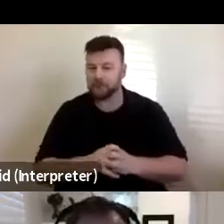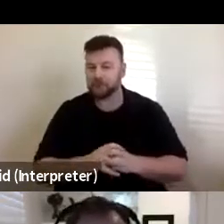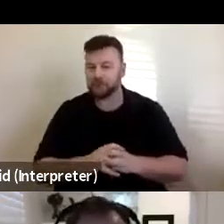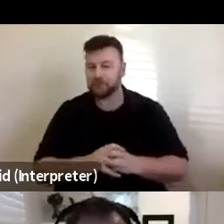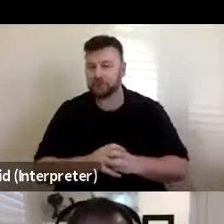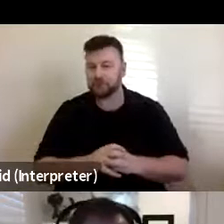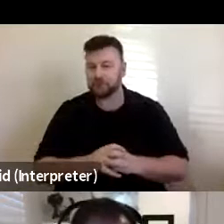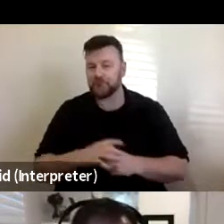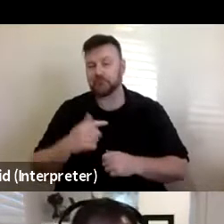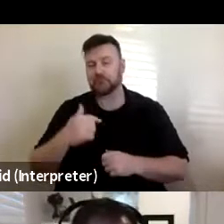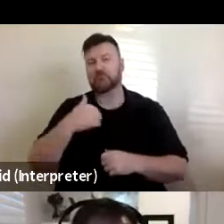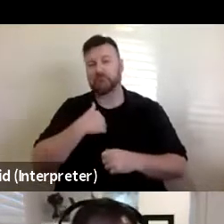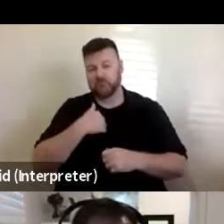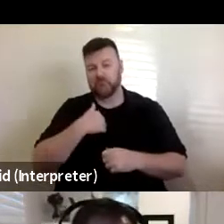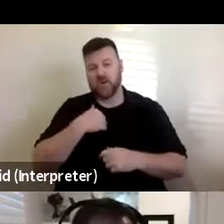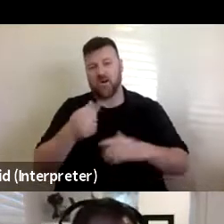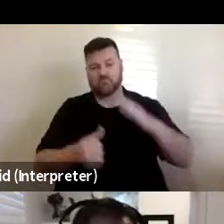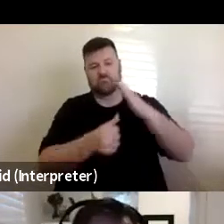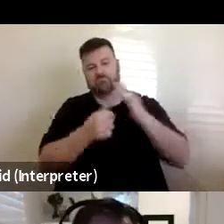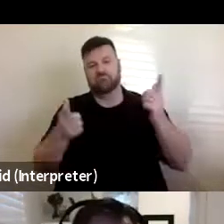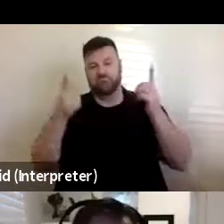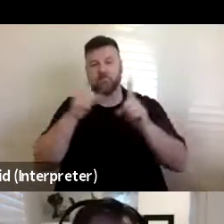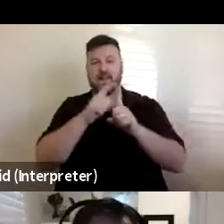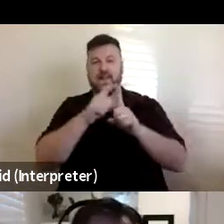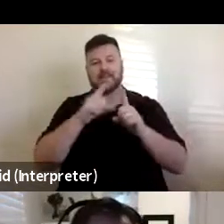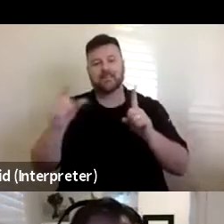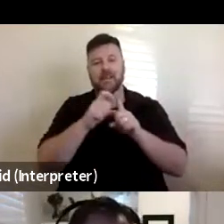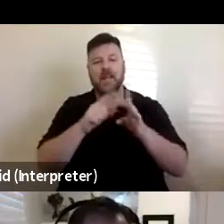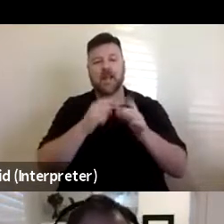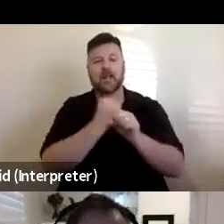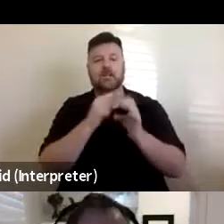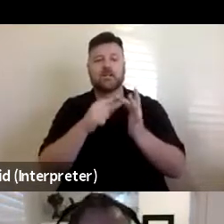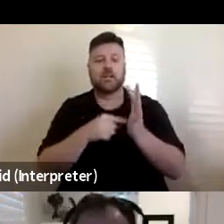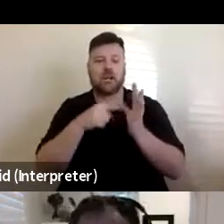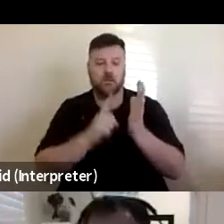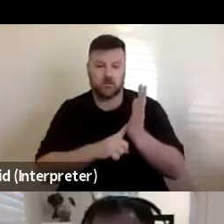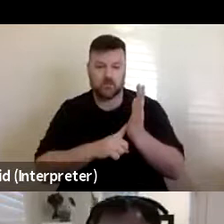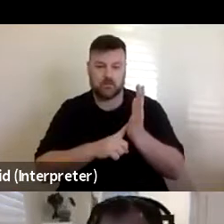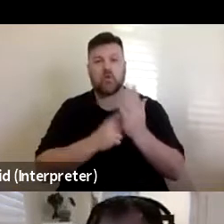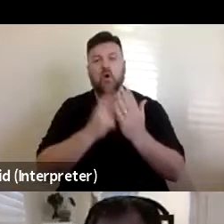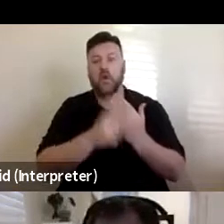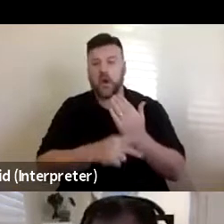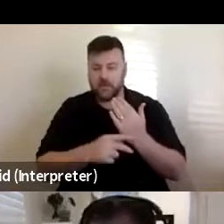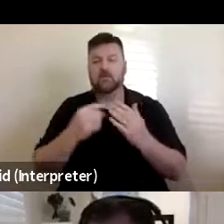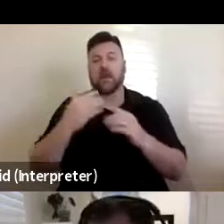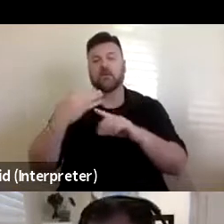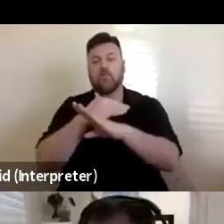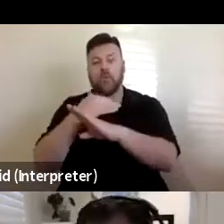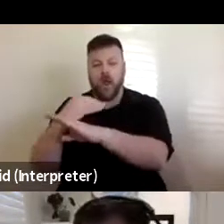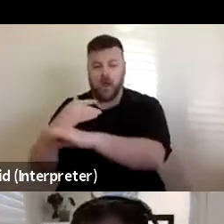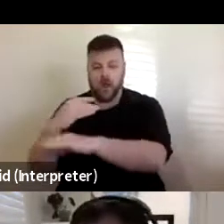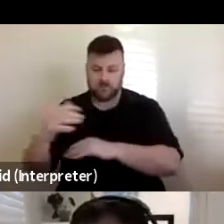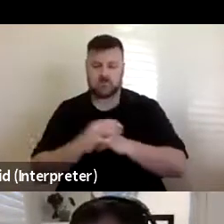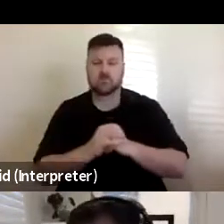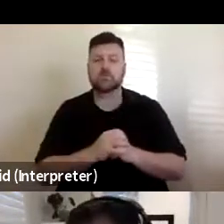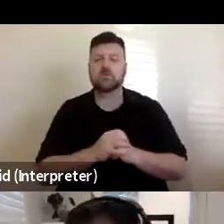So I'm head of digital programming at the Opera House. I've been in that role for about 6 months before COVID started. The premise,